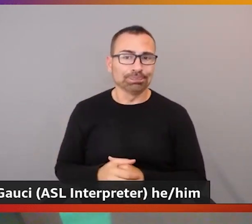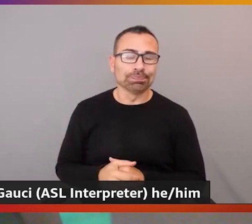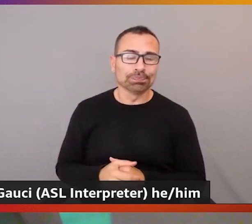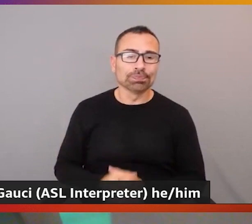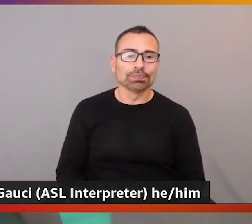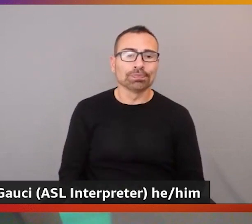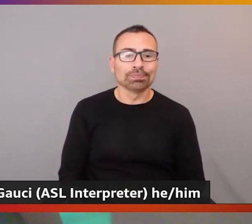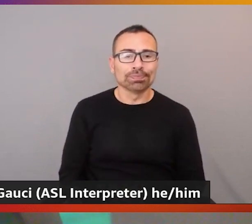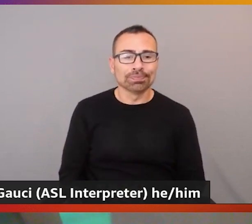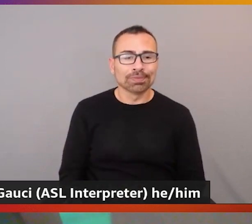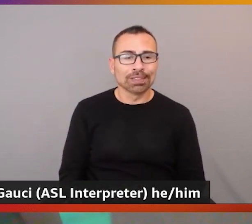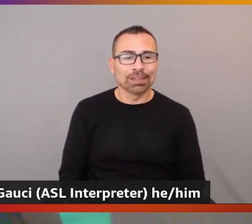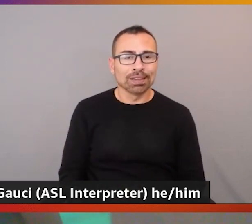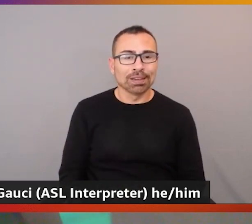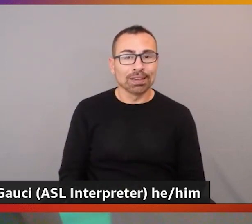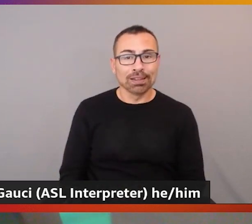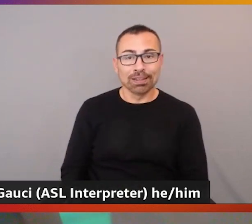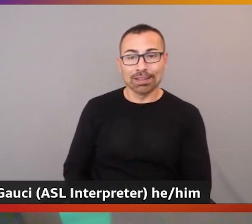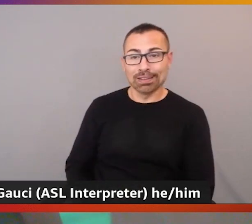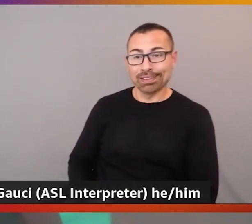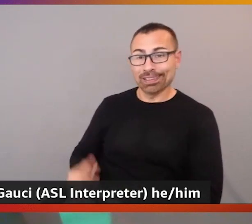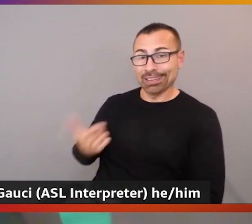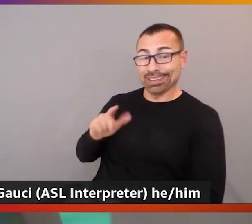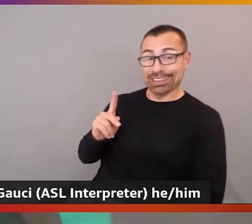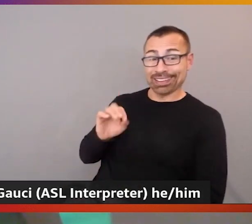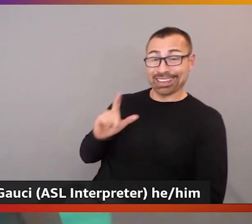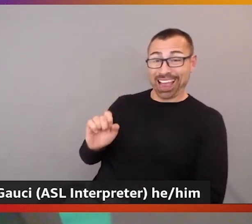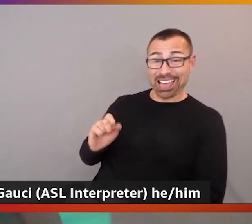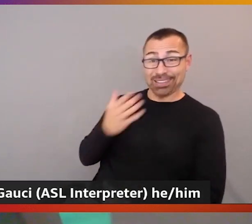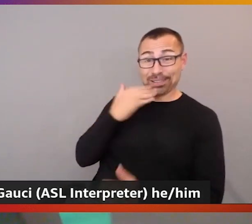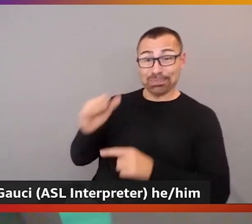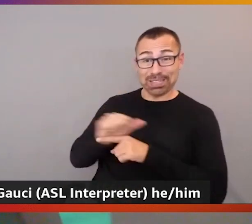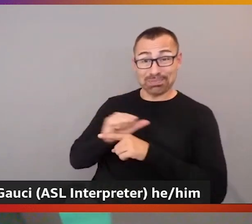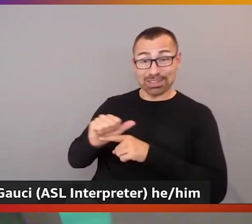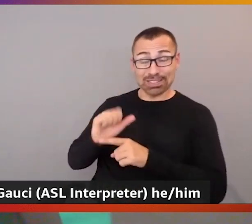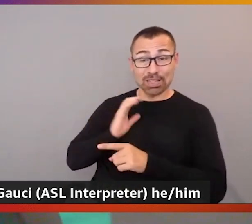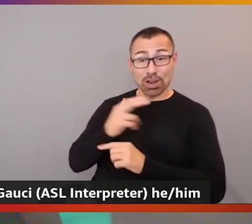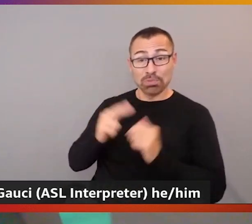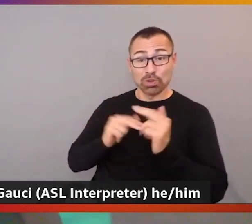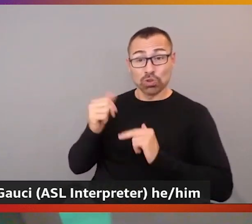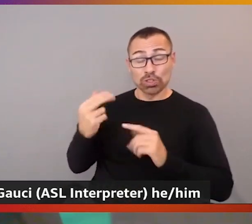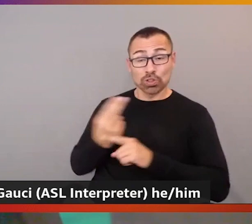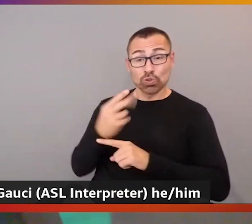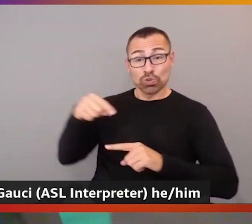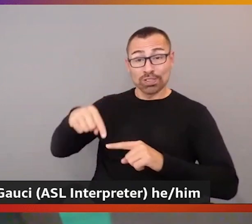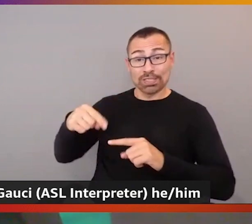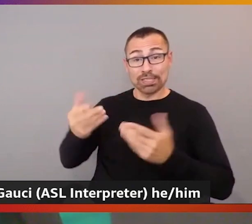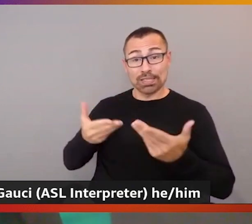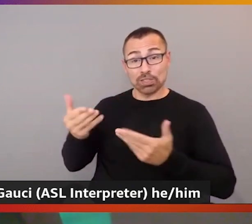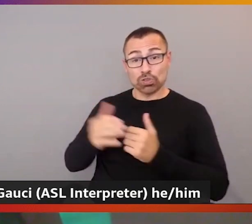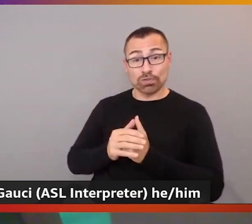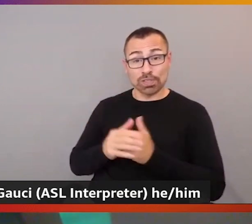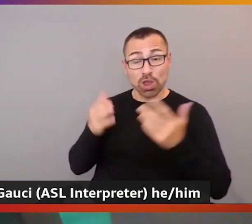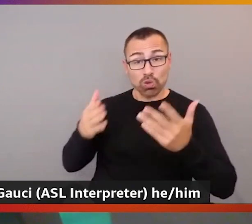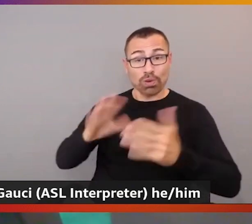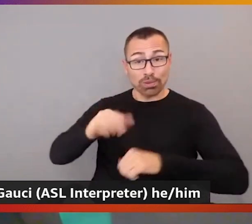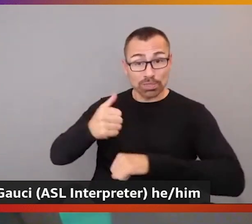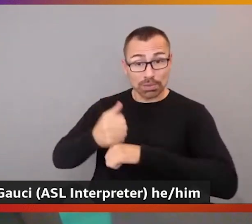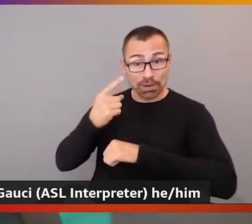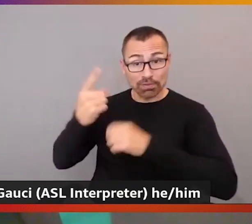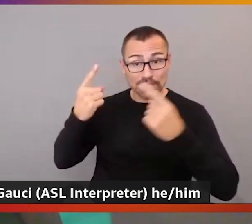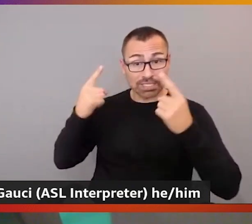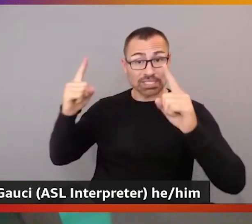Best practices that our builders can get started with using this service in a way that will set them up for success for long term?